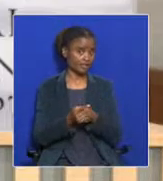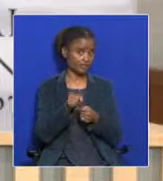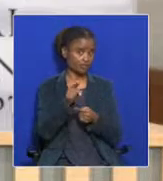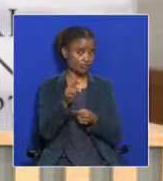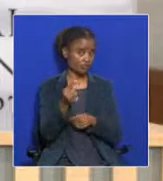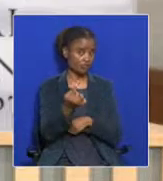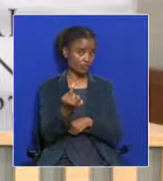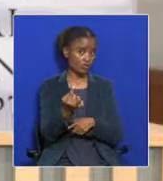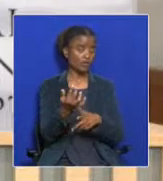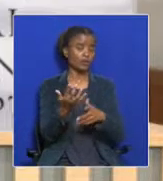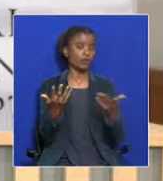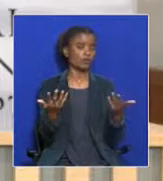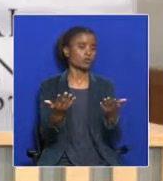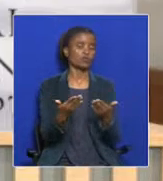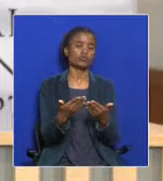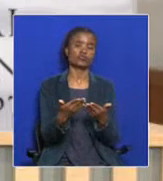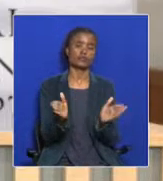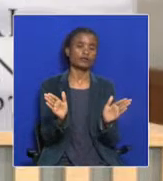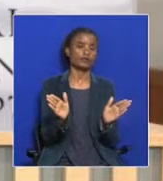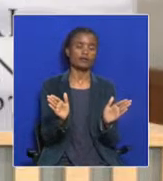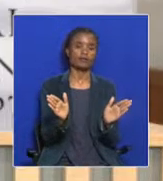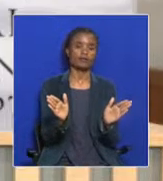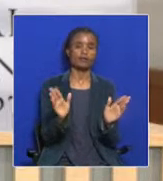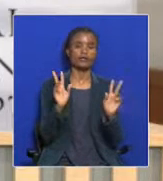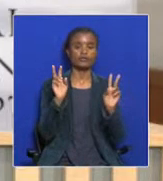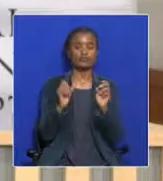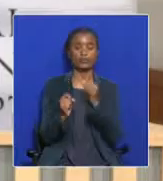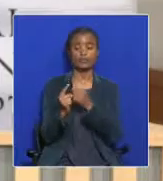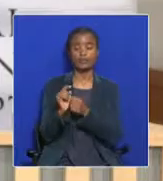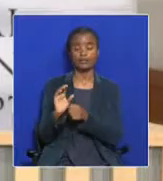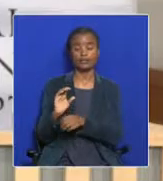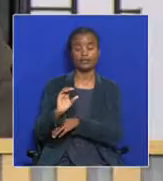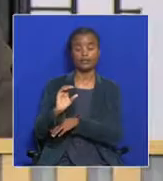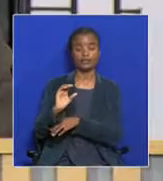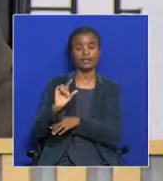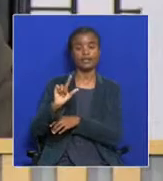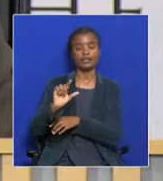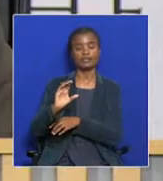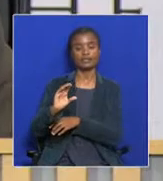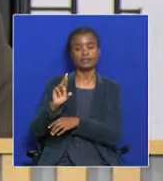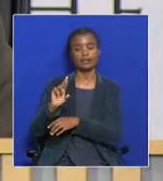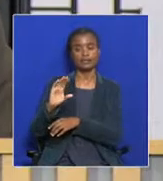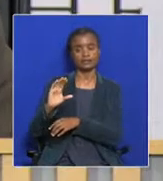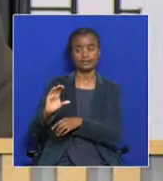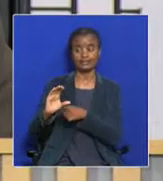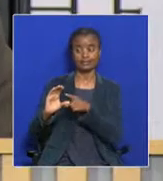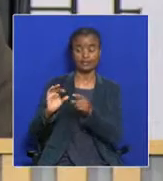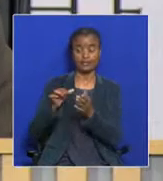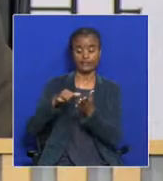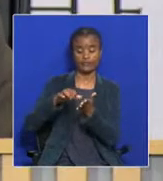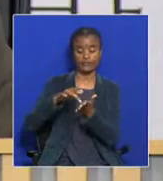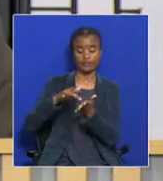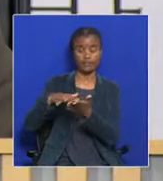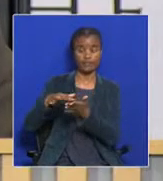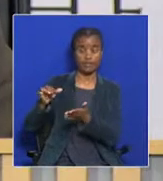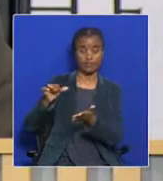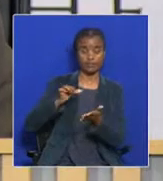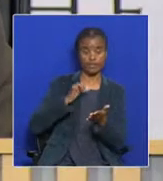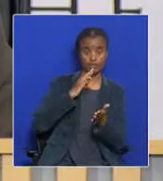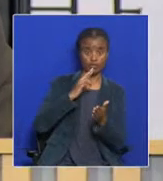with LCRC that you don't get the fingerprints back? Okay. Results, rather. Yes,